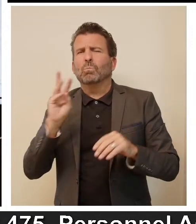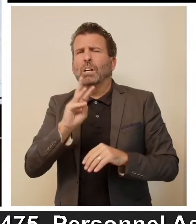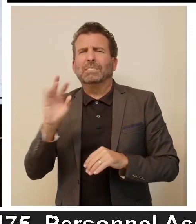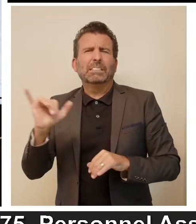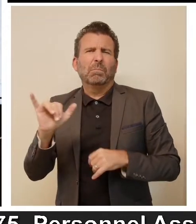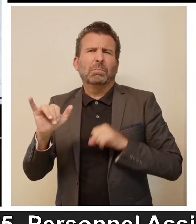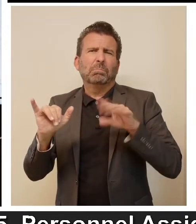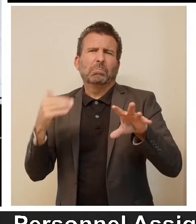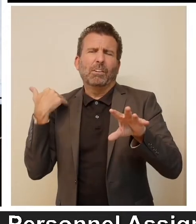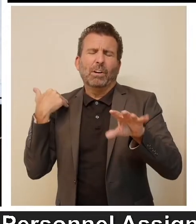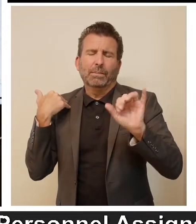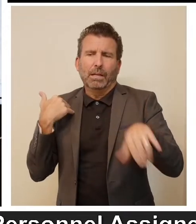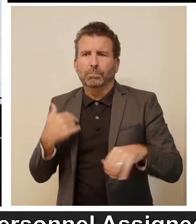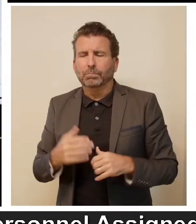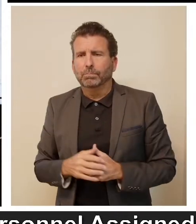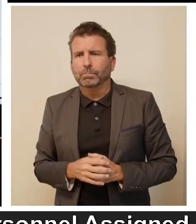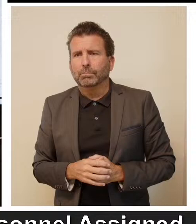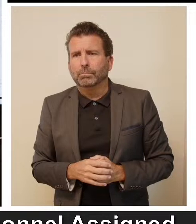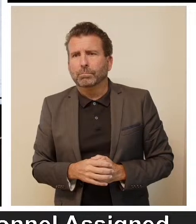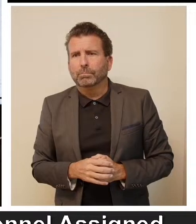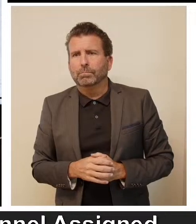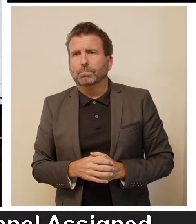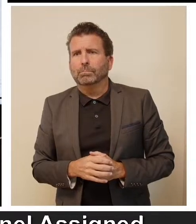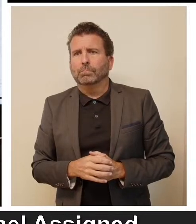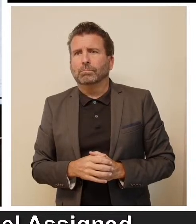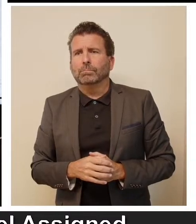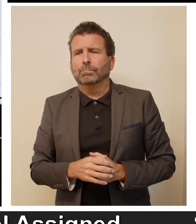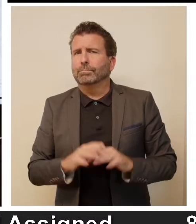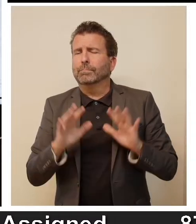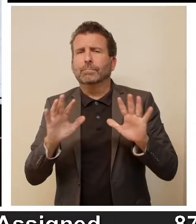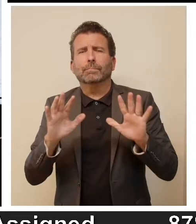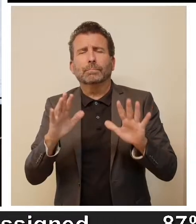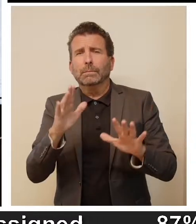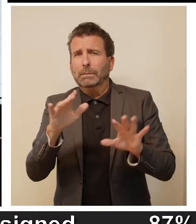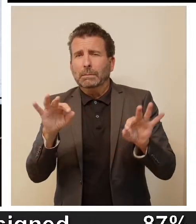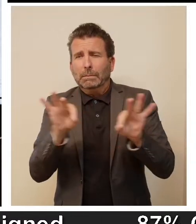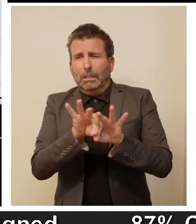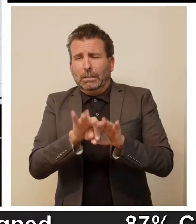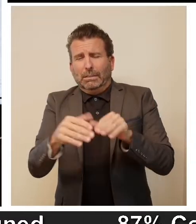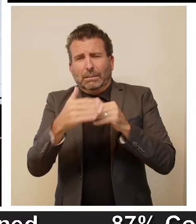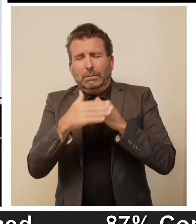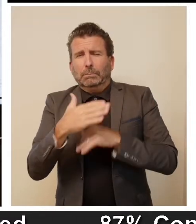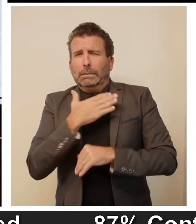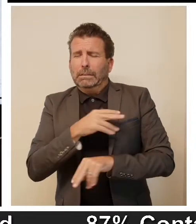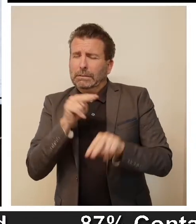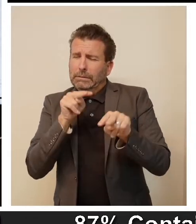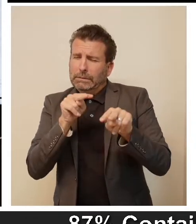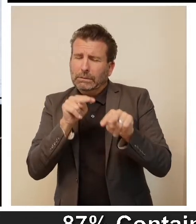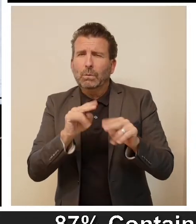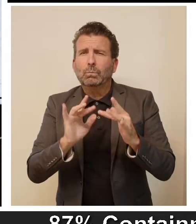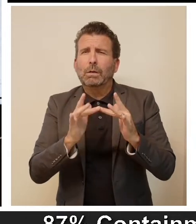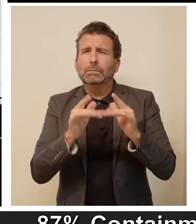boxes disappear, please continue to tune into that website. Even though it's called